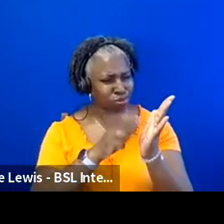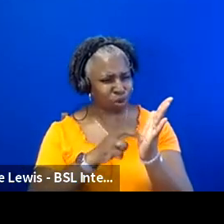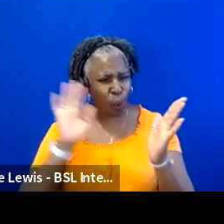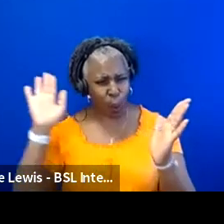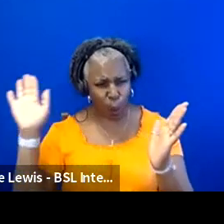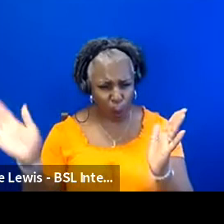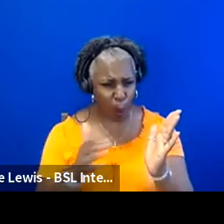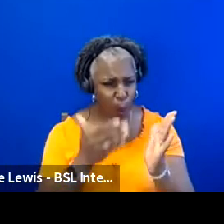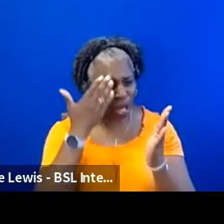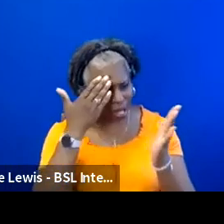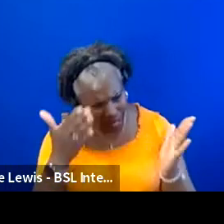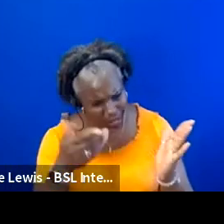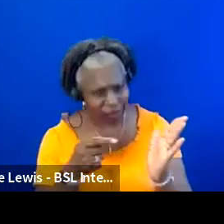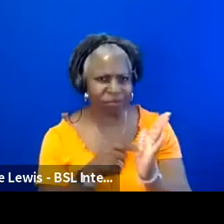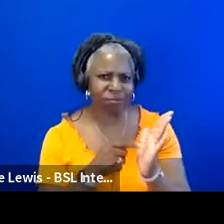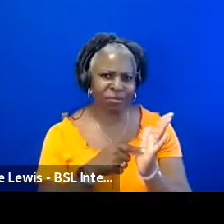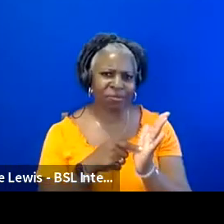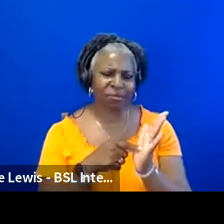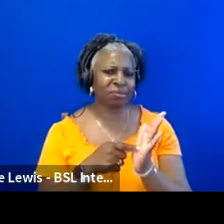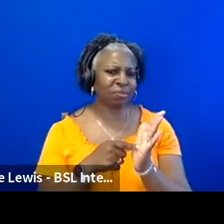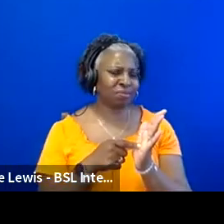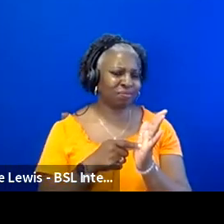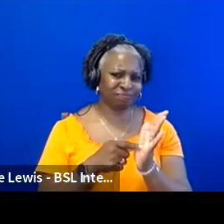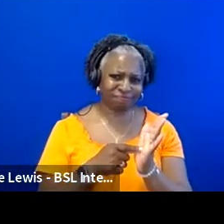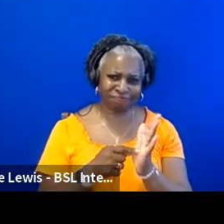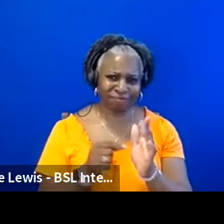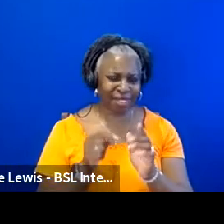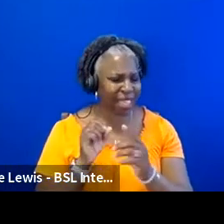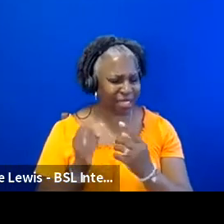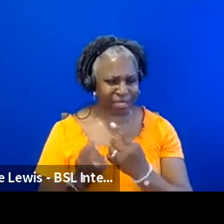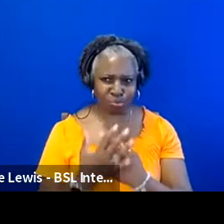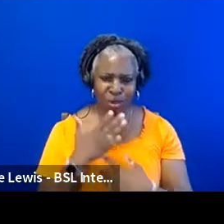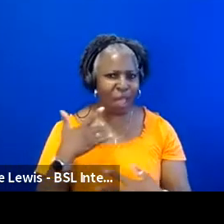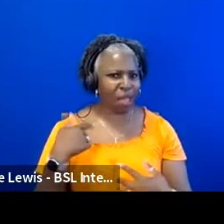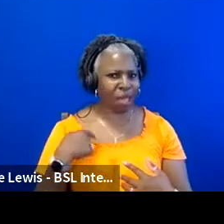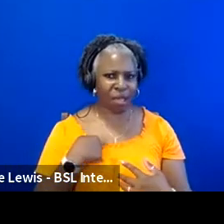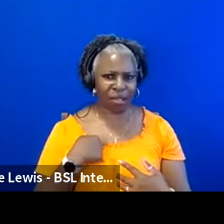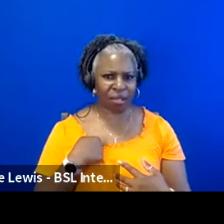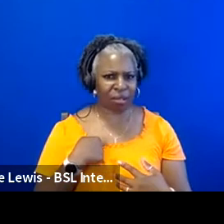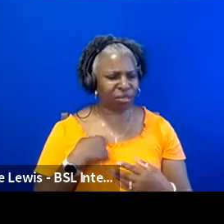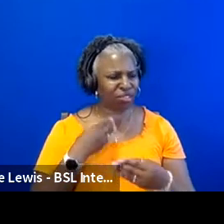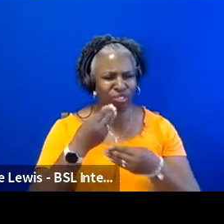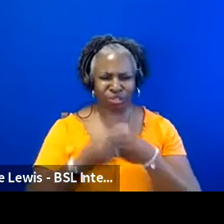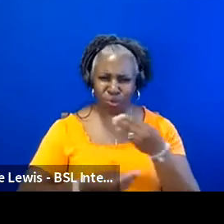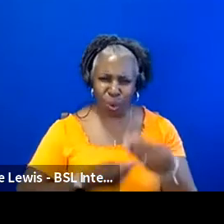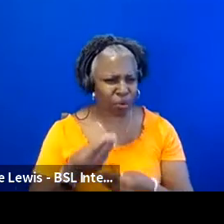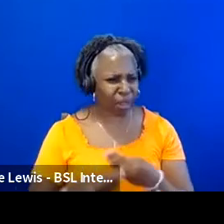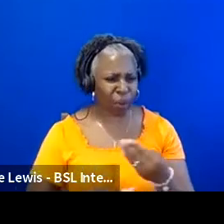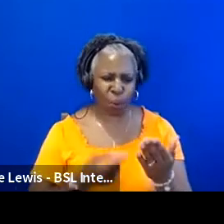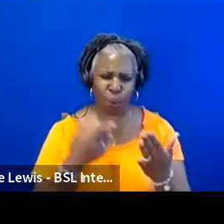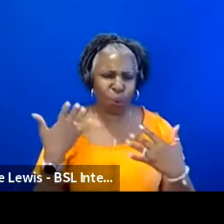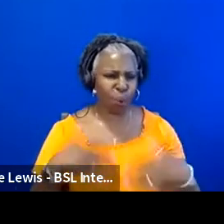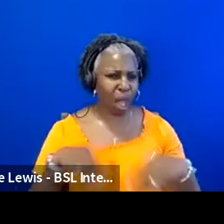and Zahra, you guys are such an inspiration. Reading story after story, they were amazing inspiration to me.